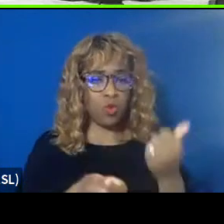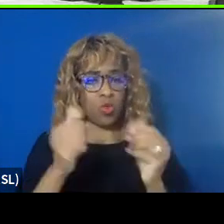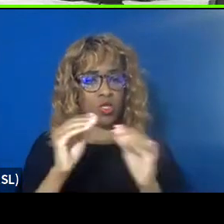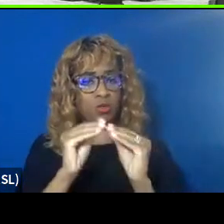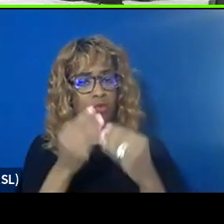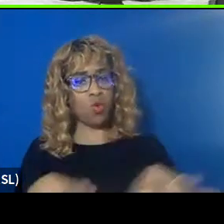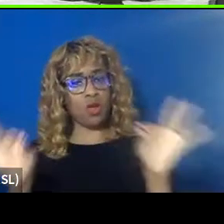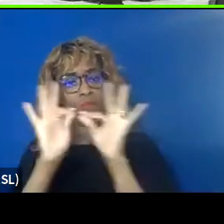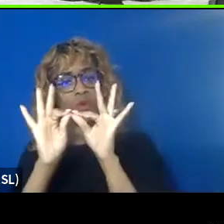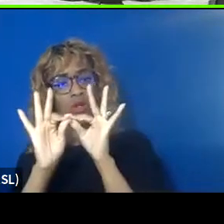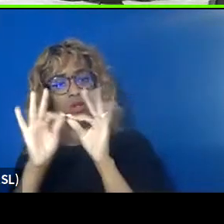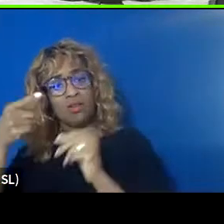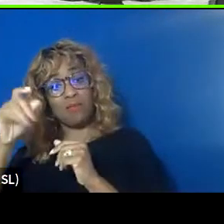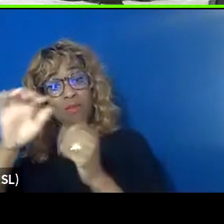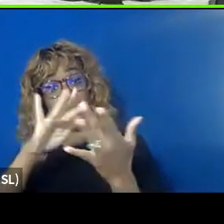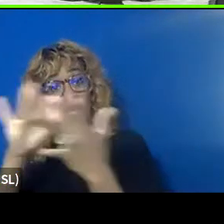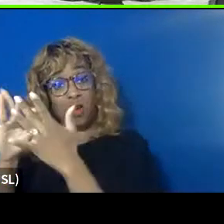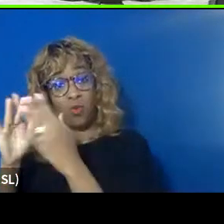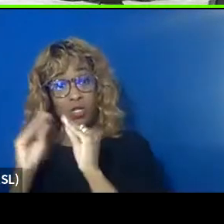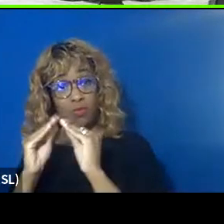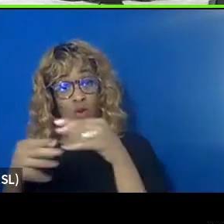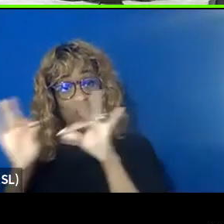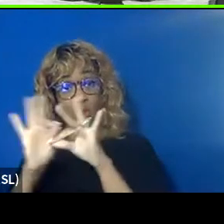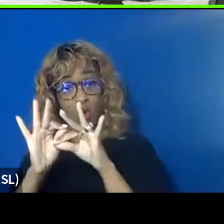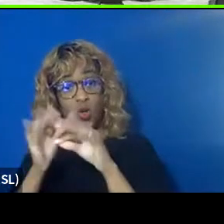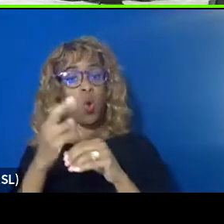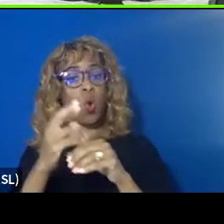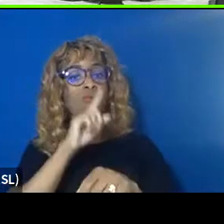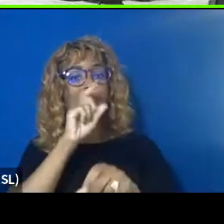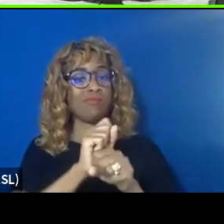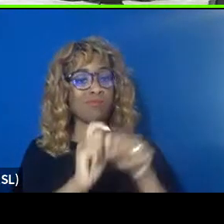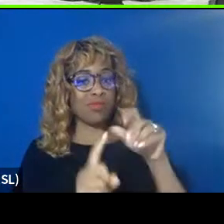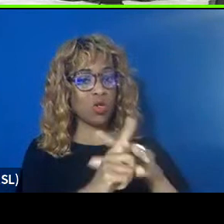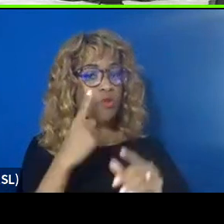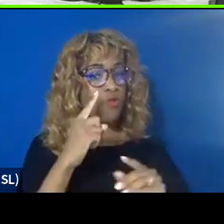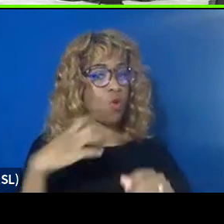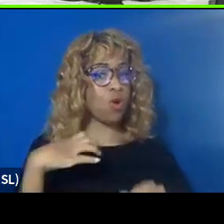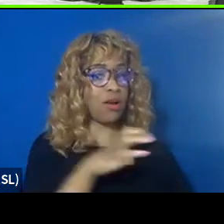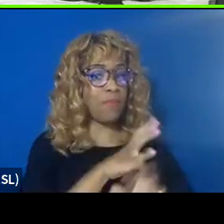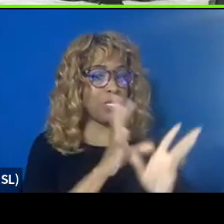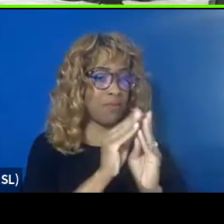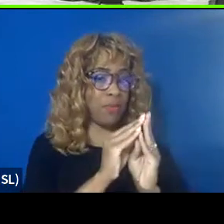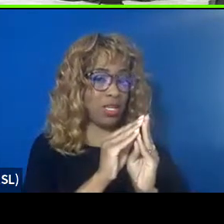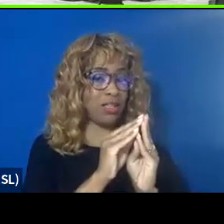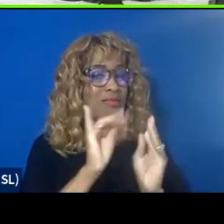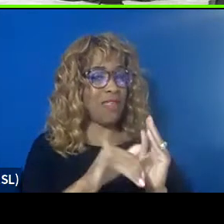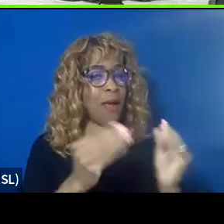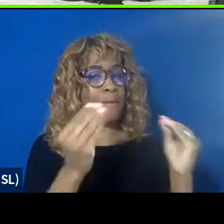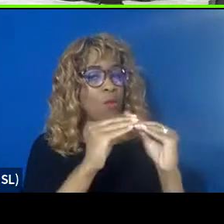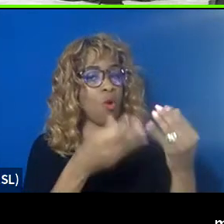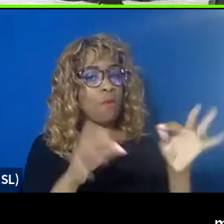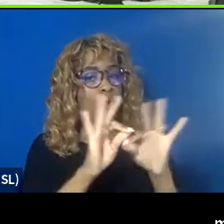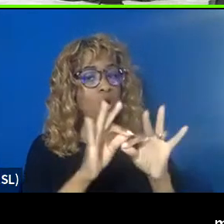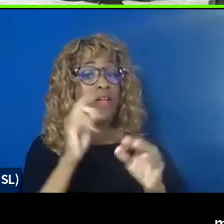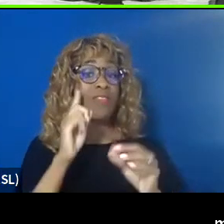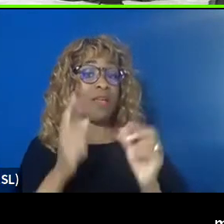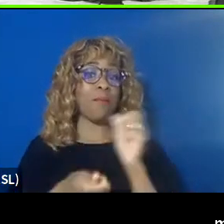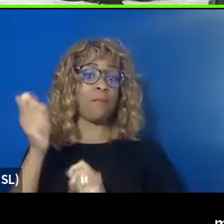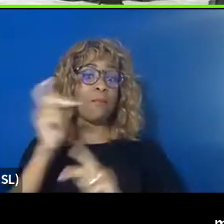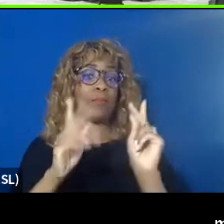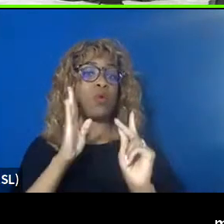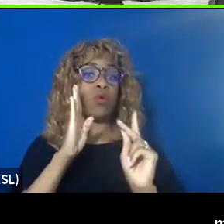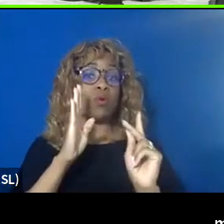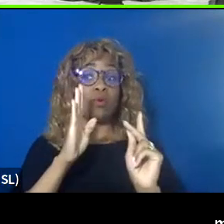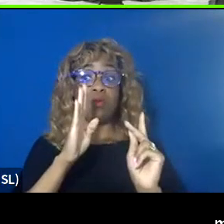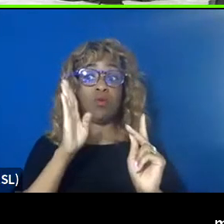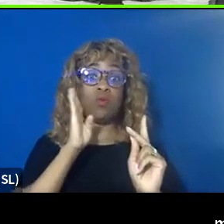important? Is public outreach more important, or is actually attending commission meetings more important? And I think most of us would say, especially at this point where we're moving on